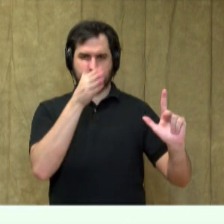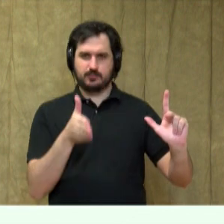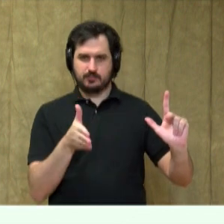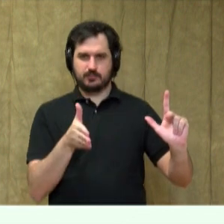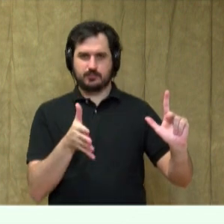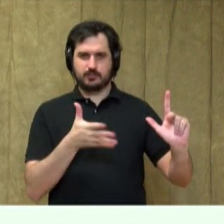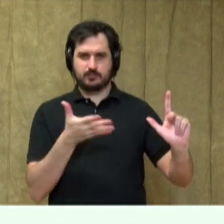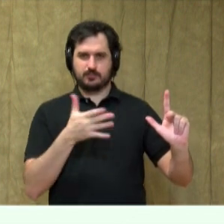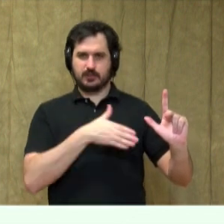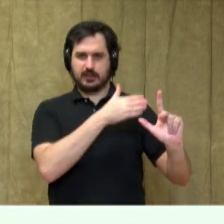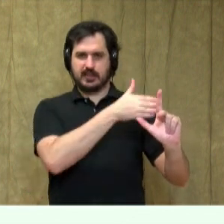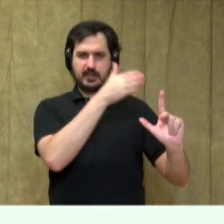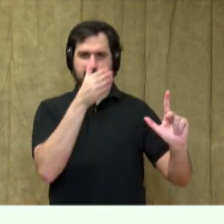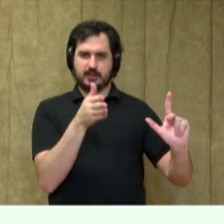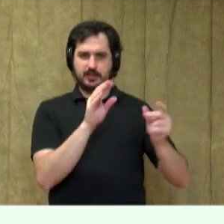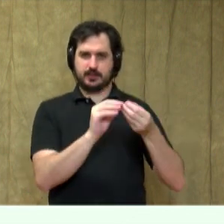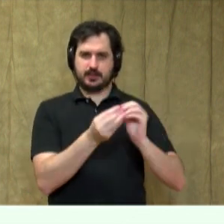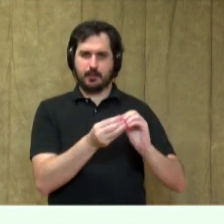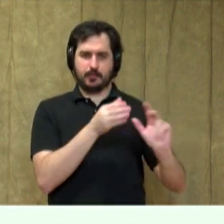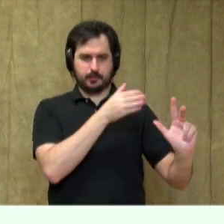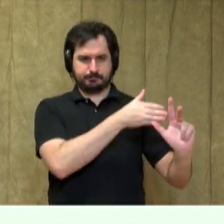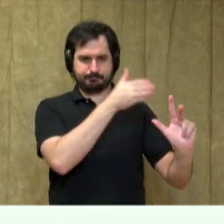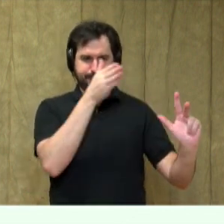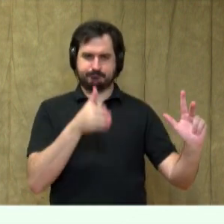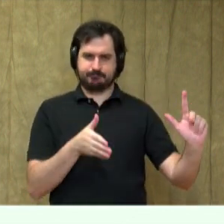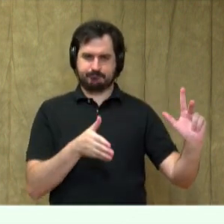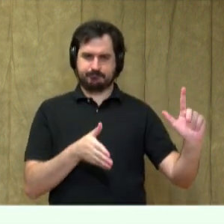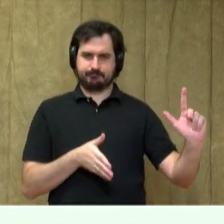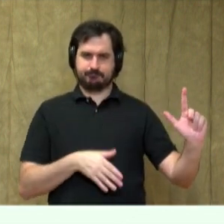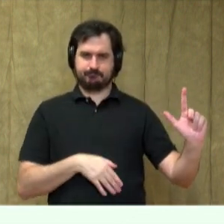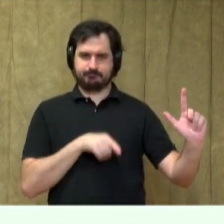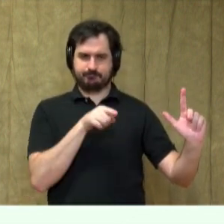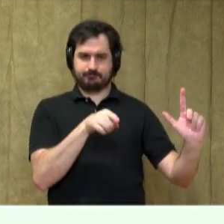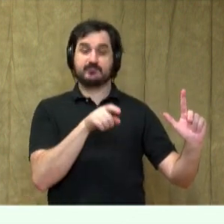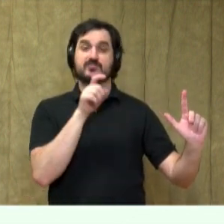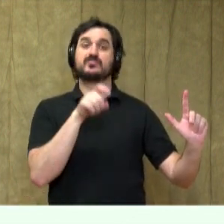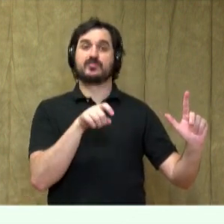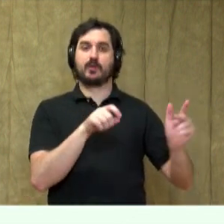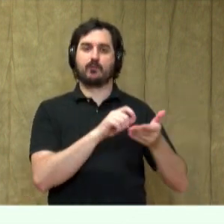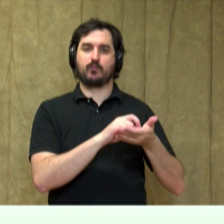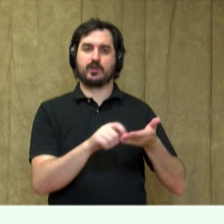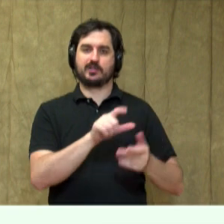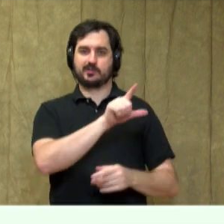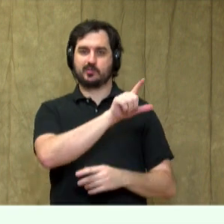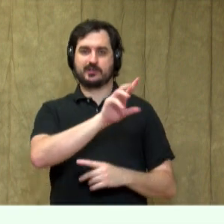wrote past 23? Yeah, you should have written